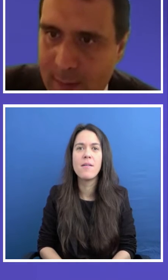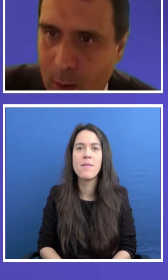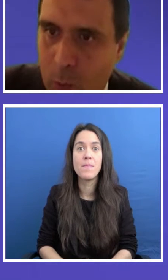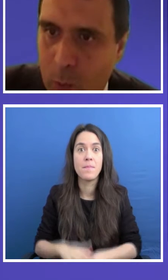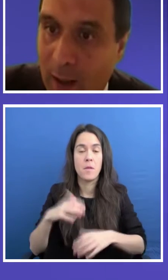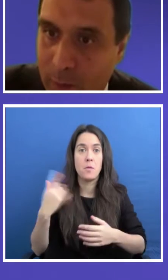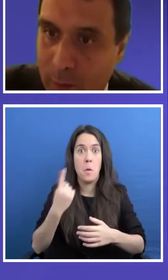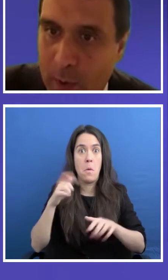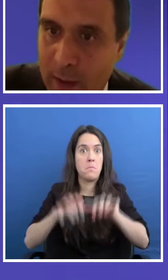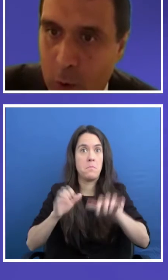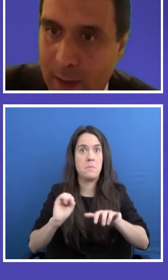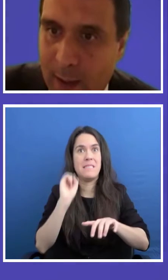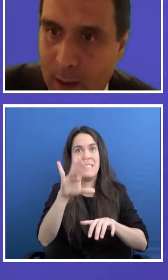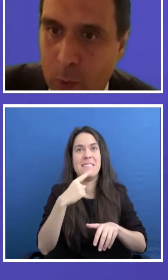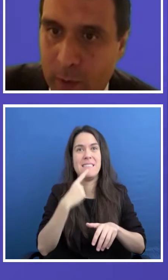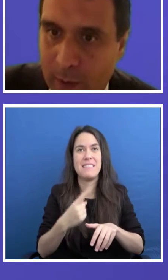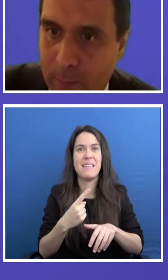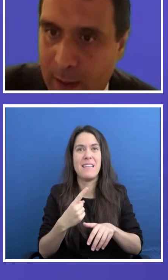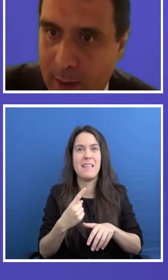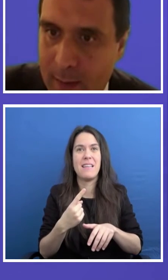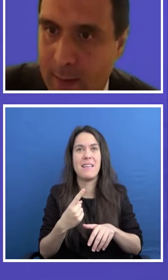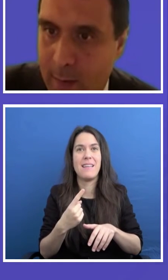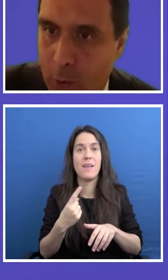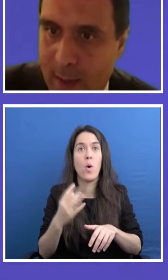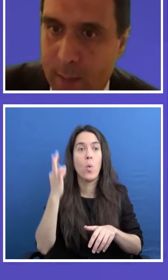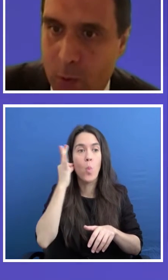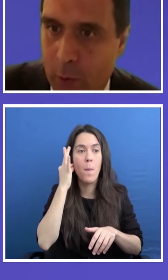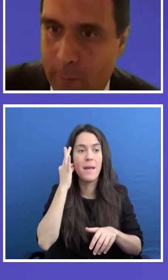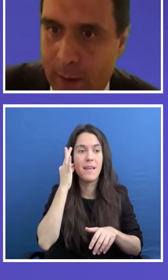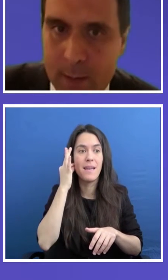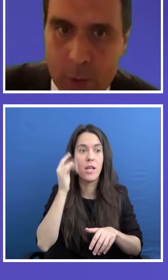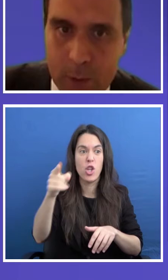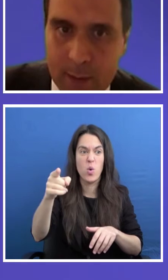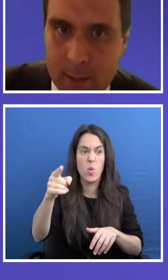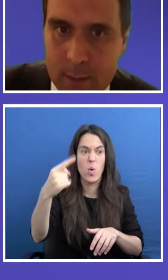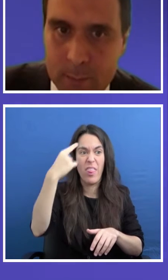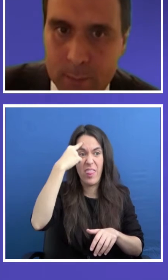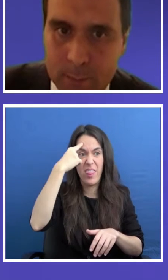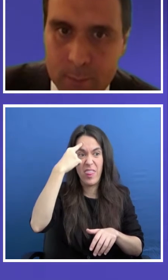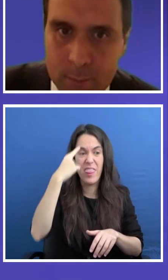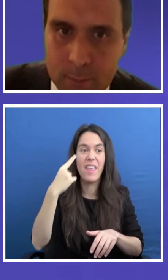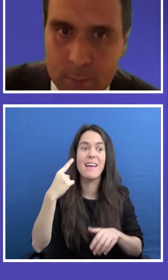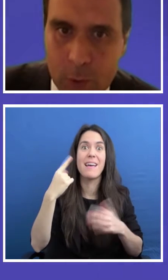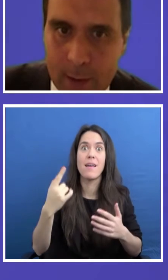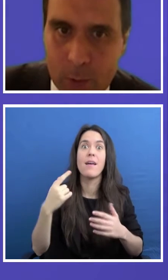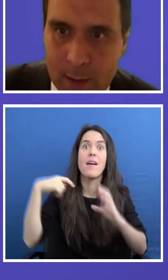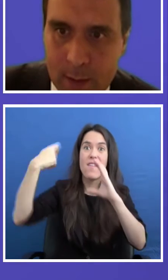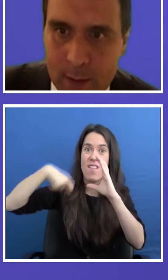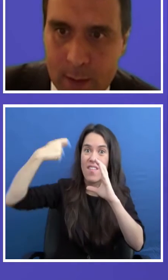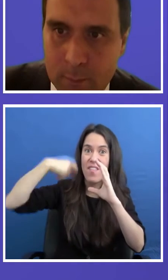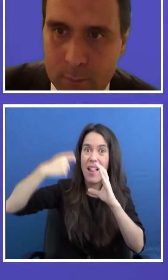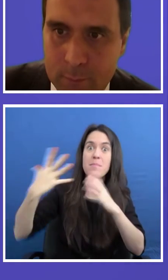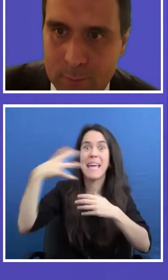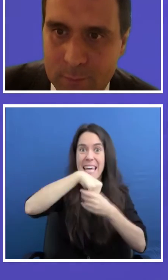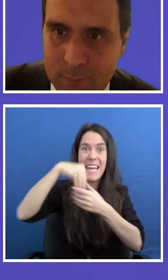by just having women in the media and women filmmakers, the stereotypes will revert? Do you think that? Do you agree? Good and